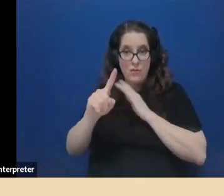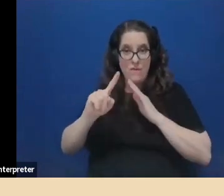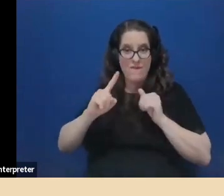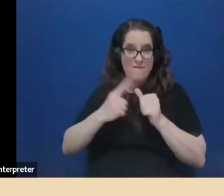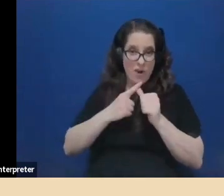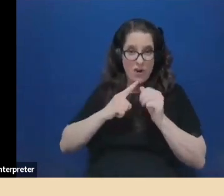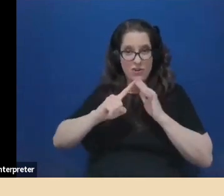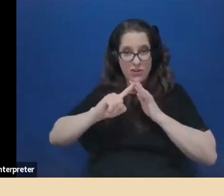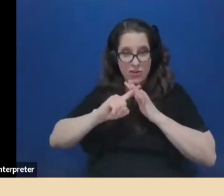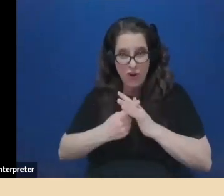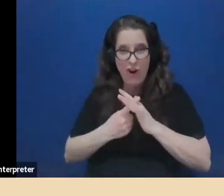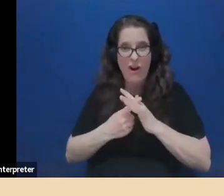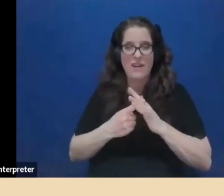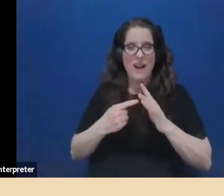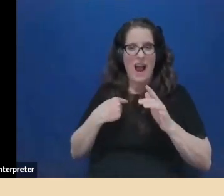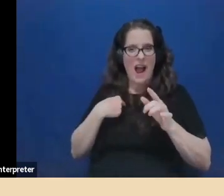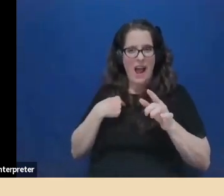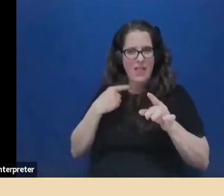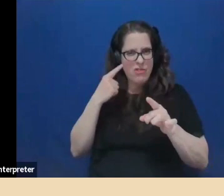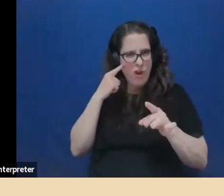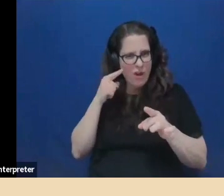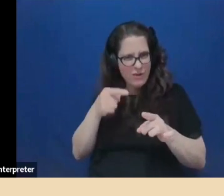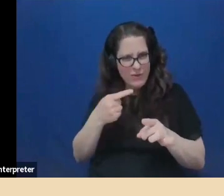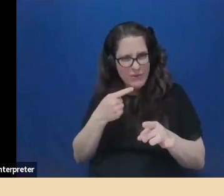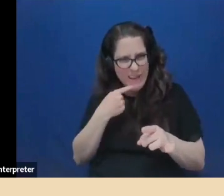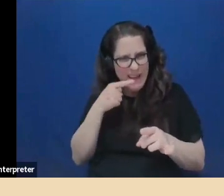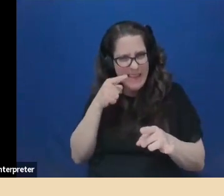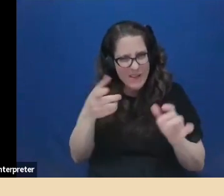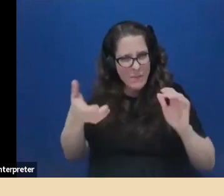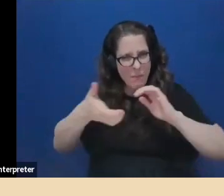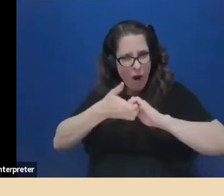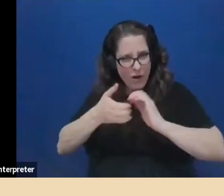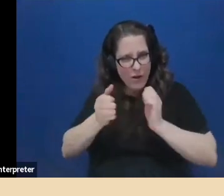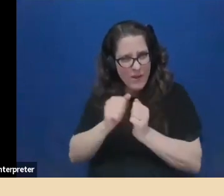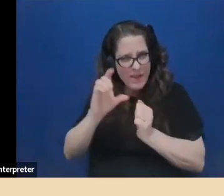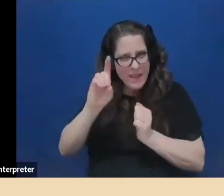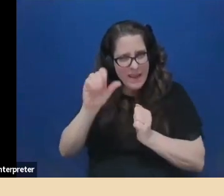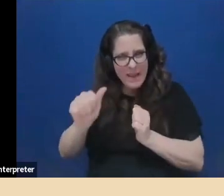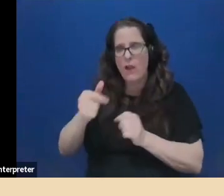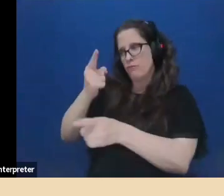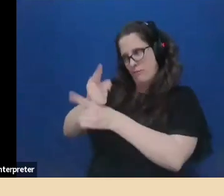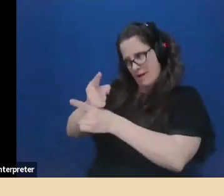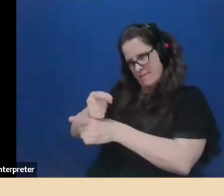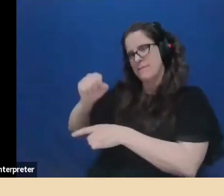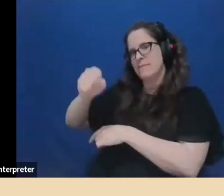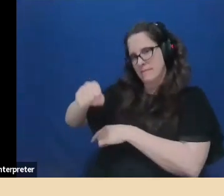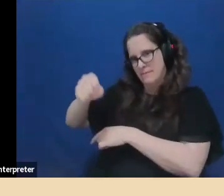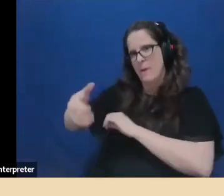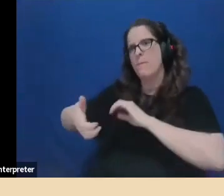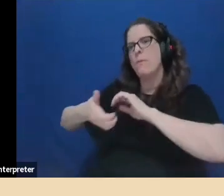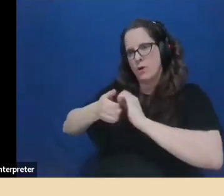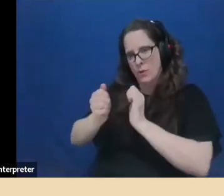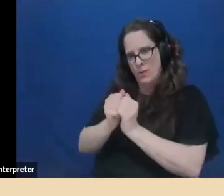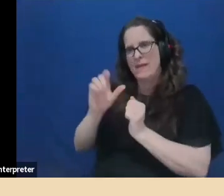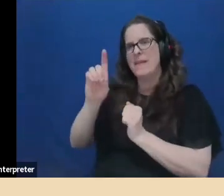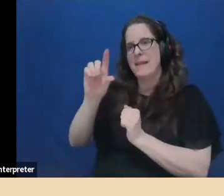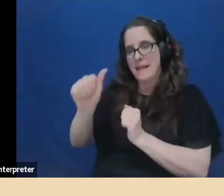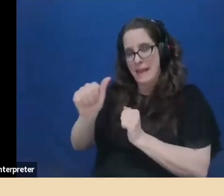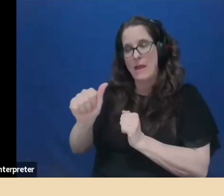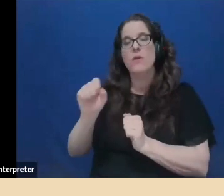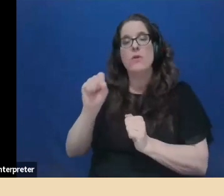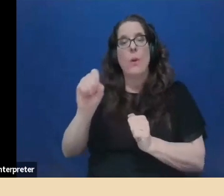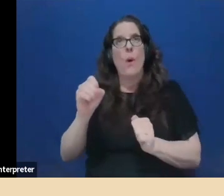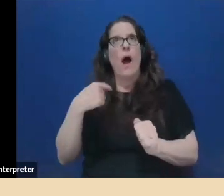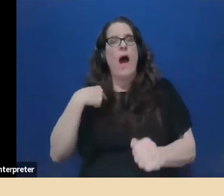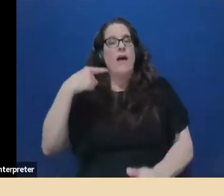I heard you say this was done in partnership with DDA. It was done in partnership with DDA. Okay, and that just implied to me,